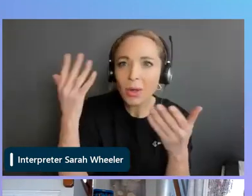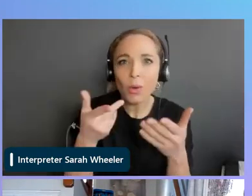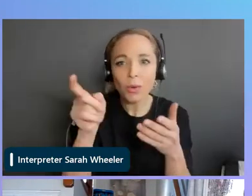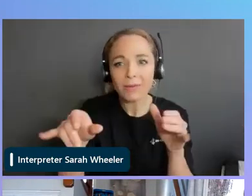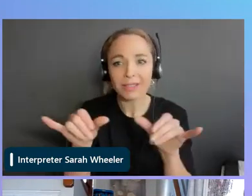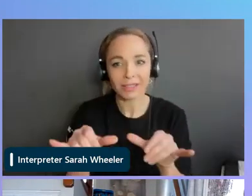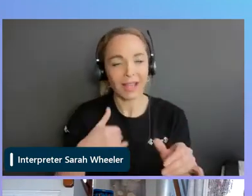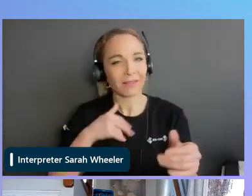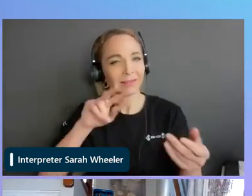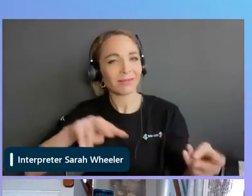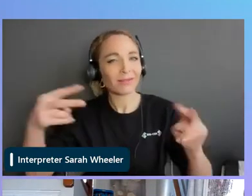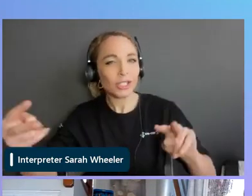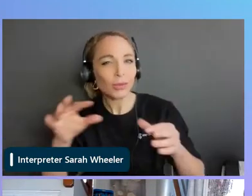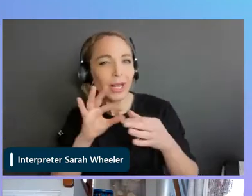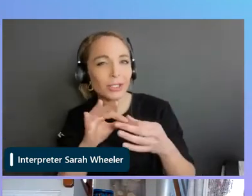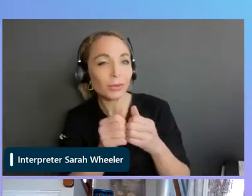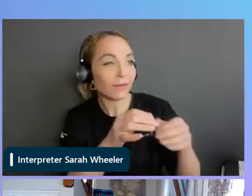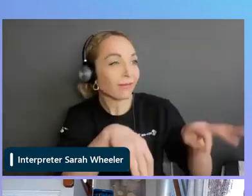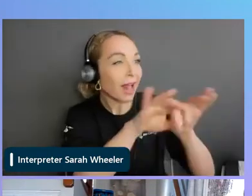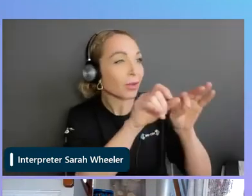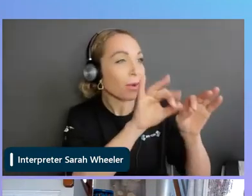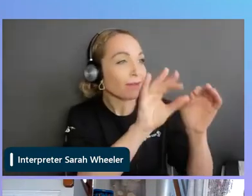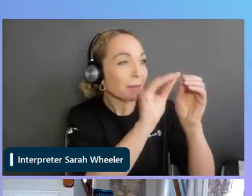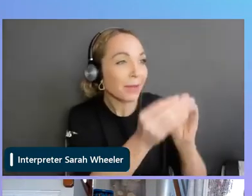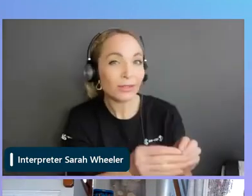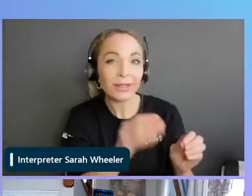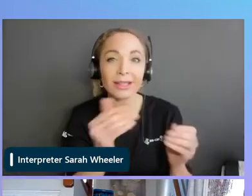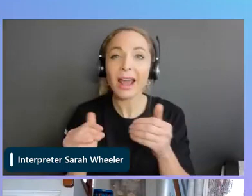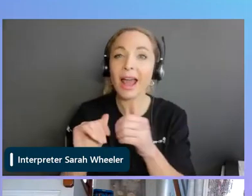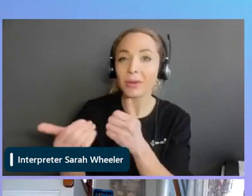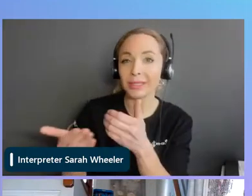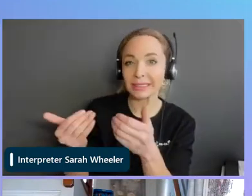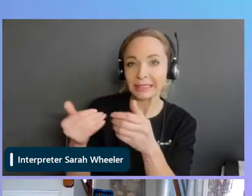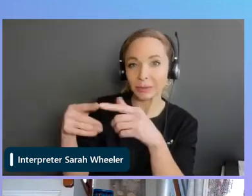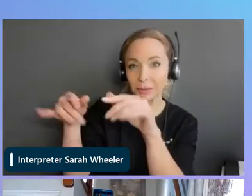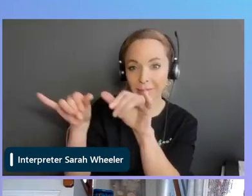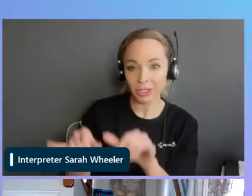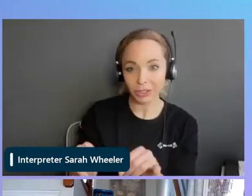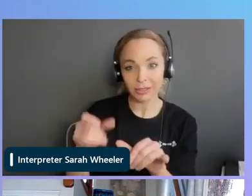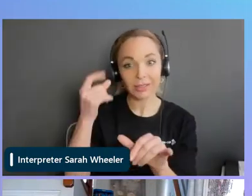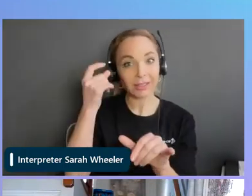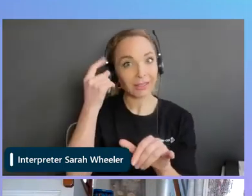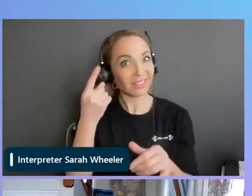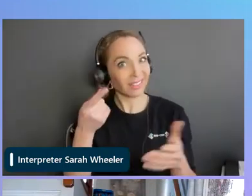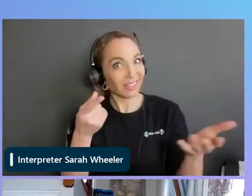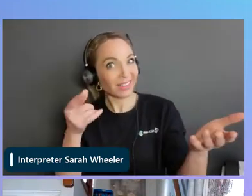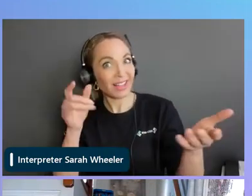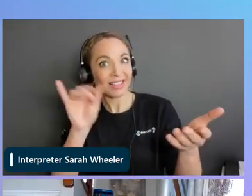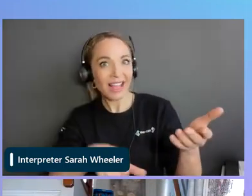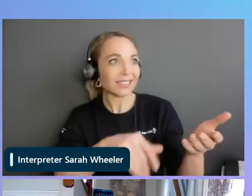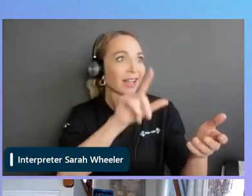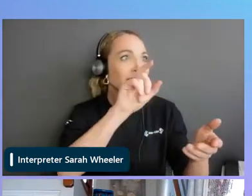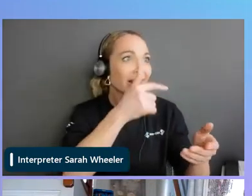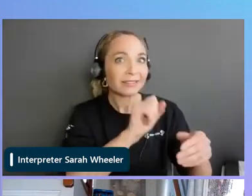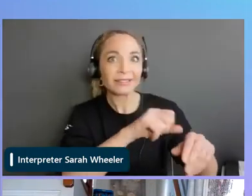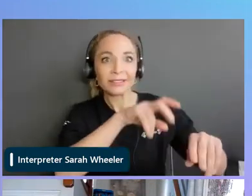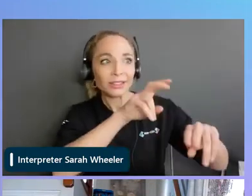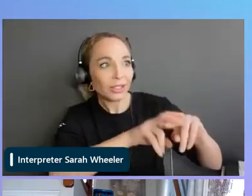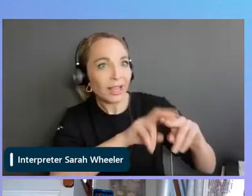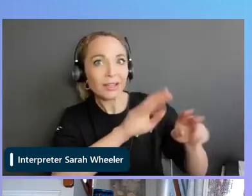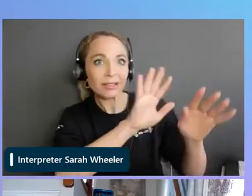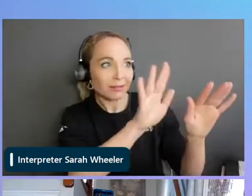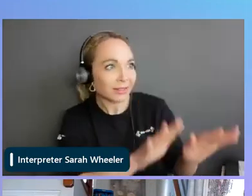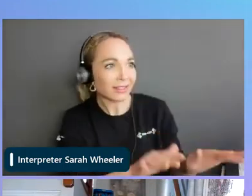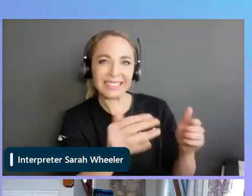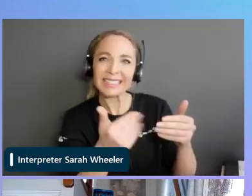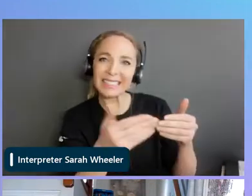relationship between the value of a metric and how easy it is to measure, right? Because clicks, shares, that's really easy to measure, but does it actually tell me